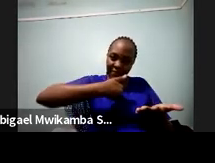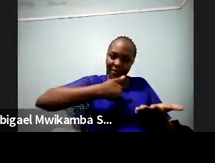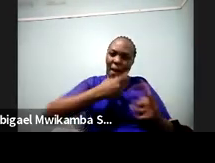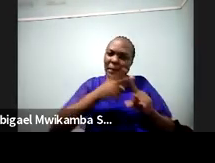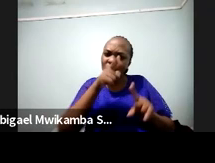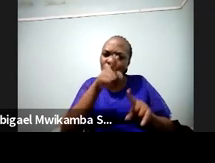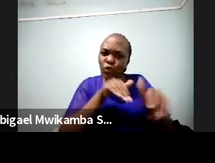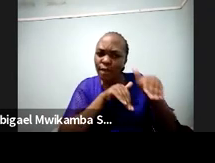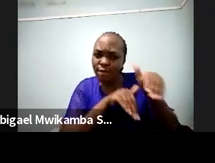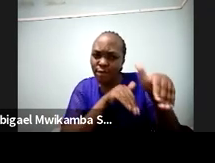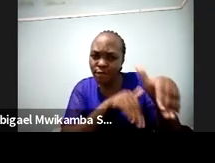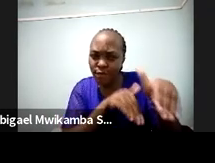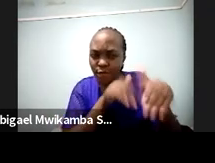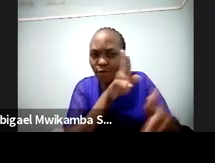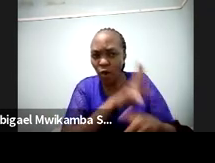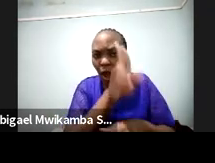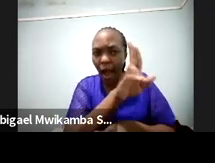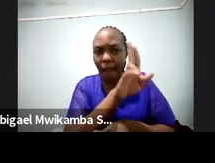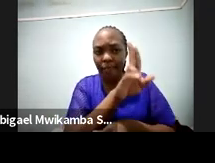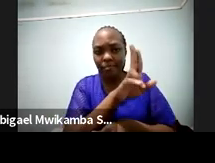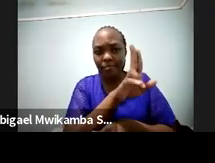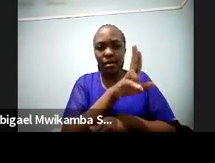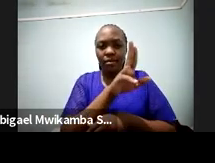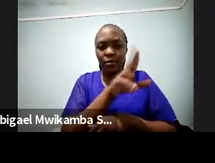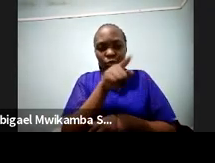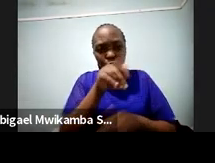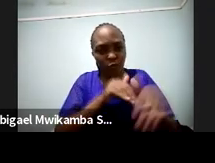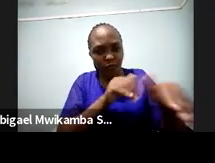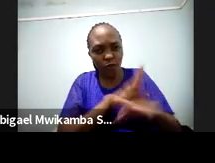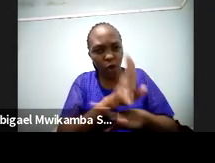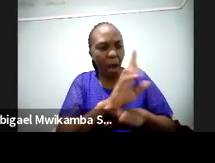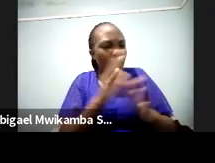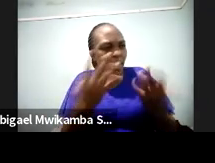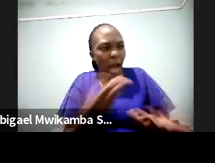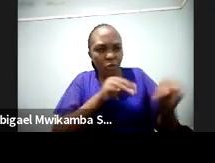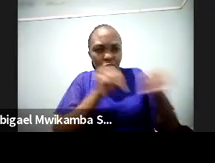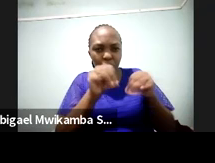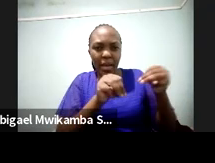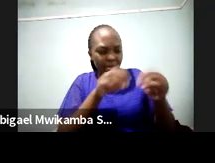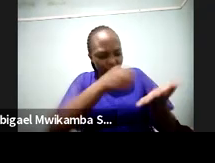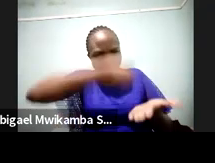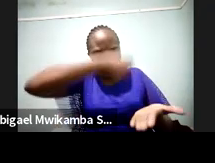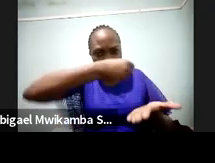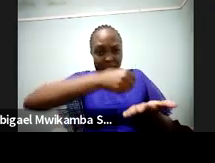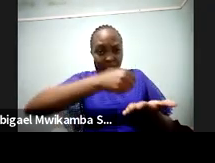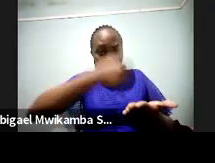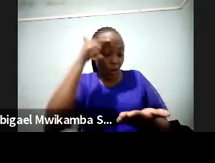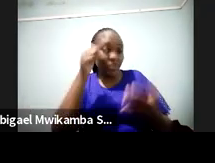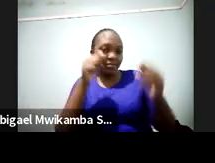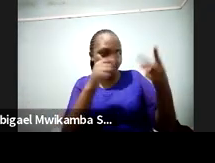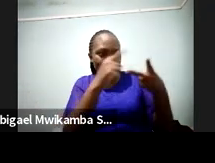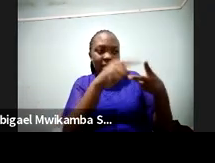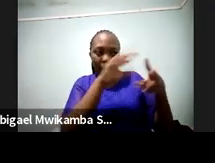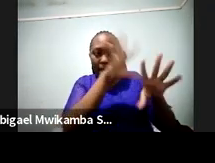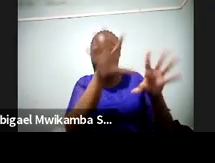morning and you realize you have overspent in one line, or you have put all your money in entertainment and you have failed to pay